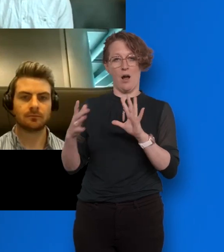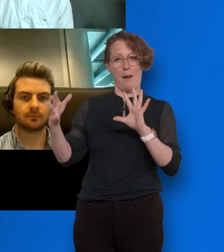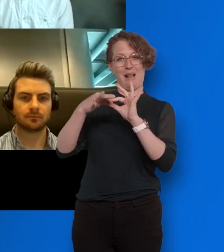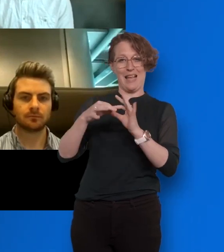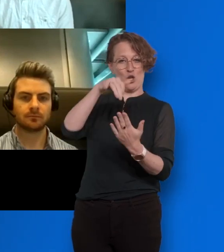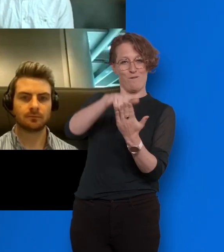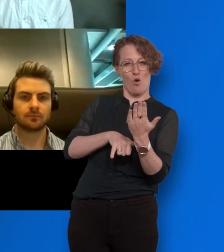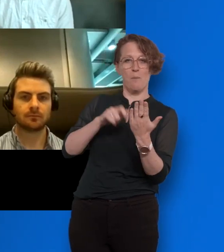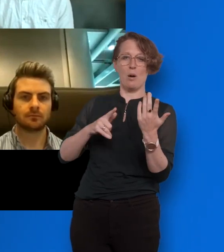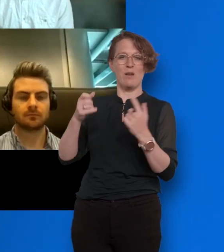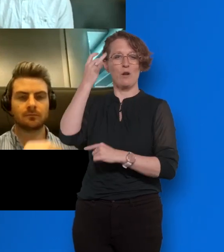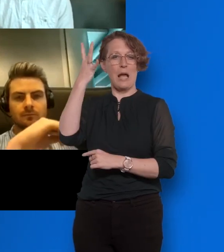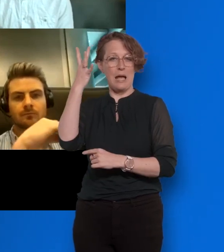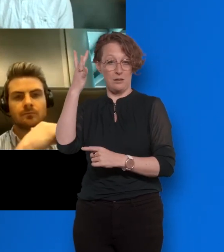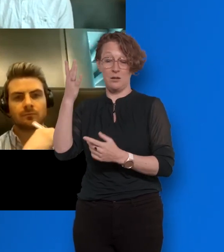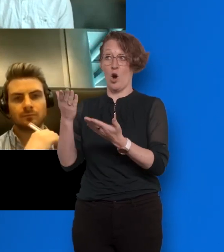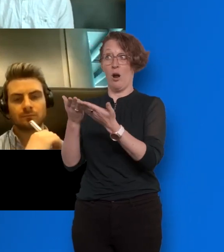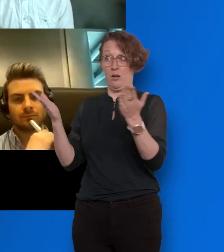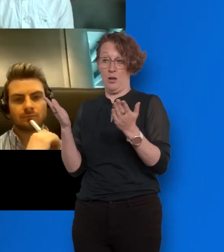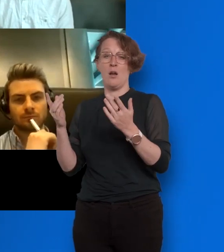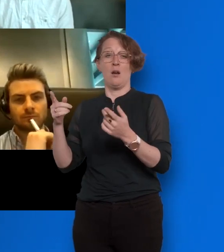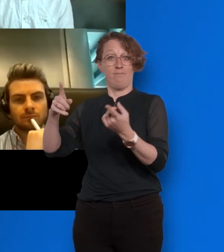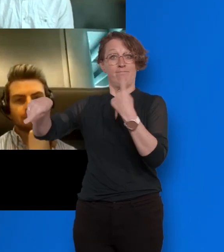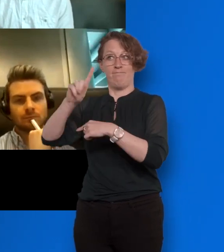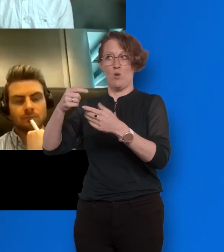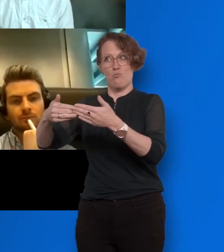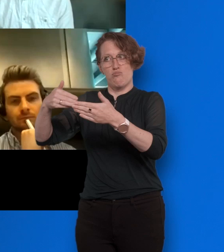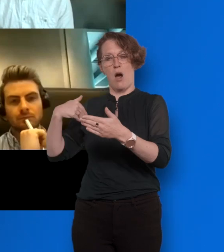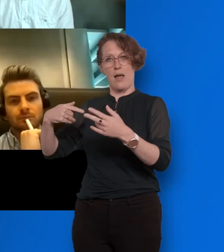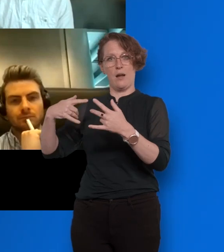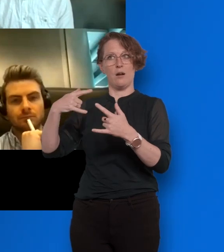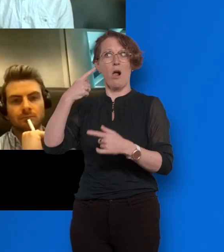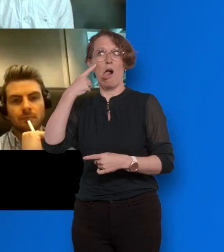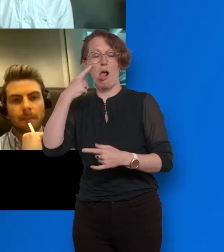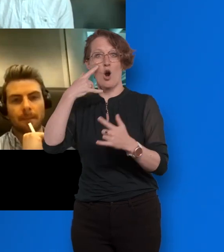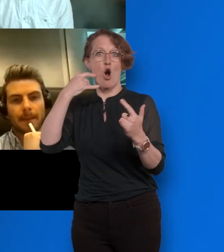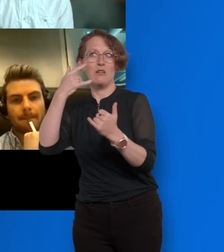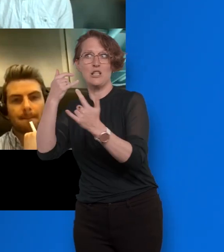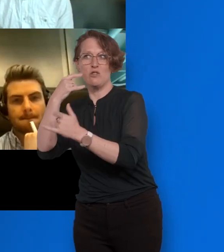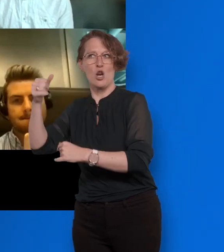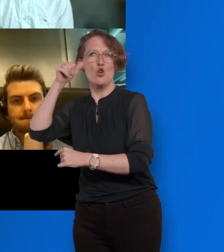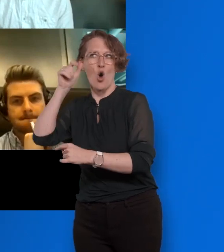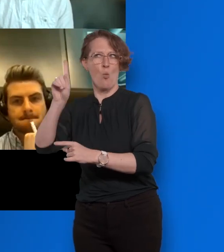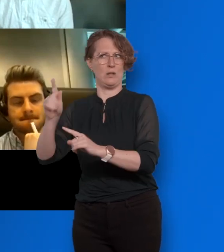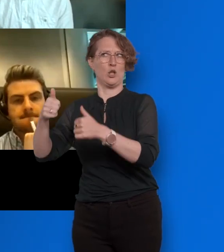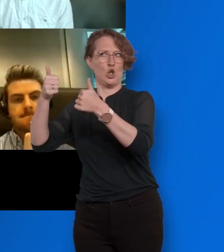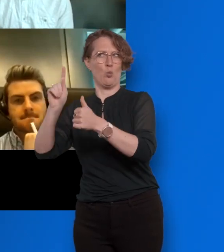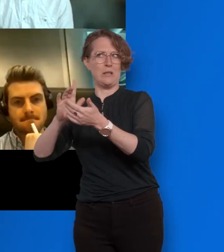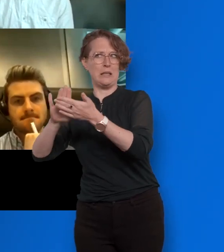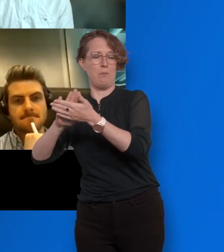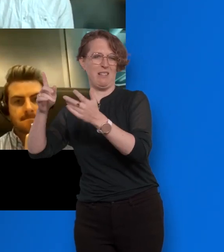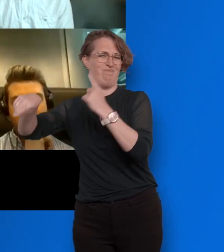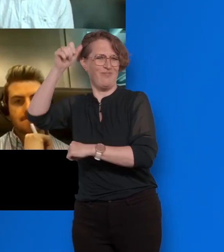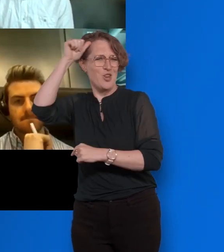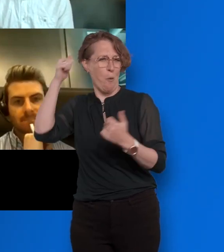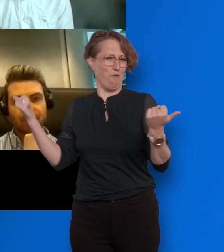but we forget as well that prior orientation that applicants might already have about what is good and not, and that could count